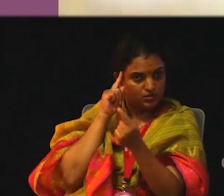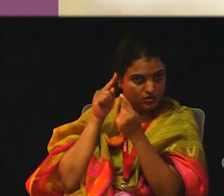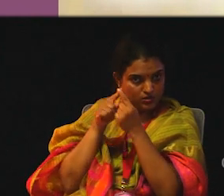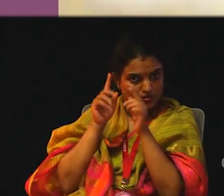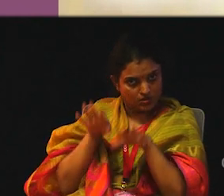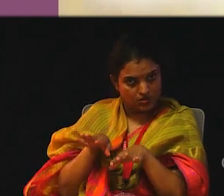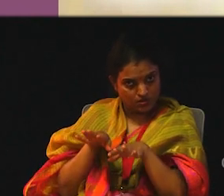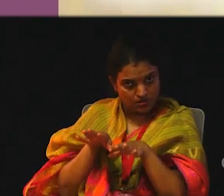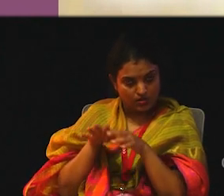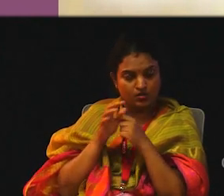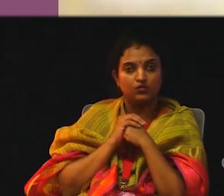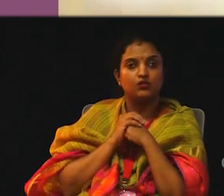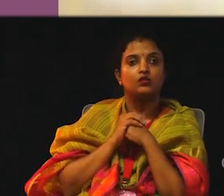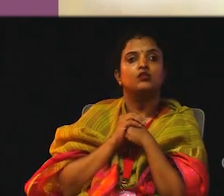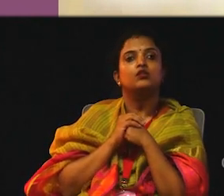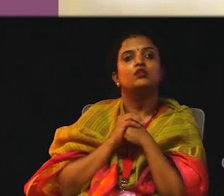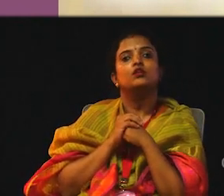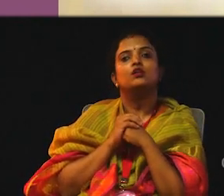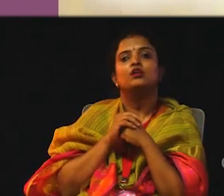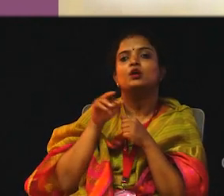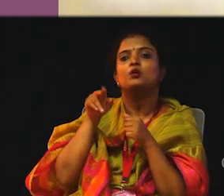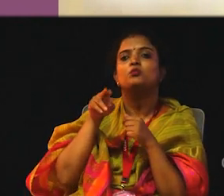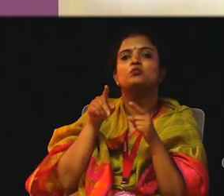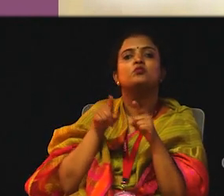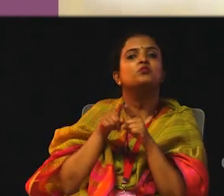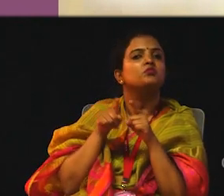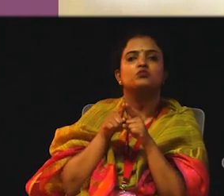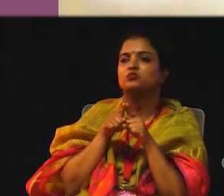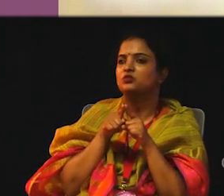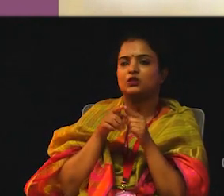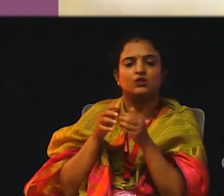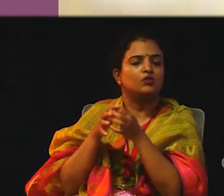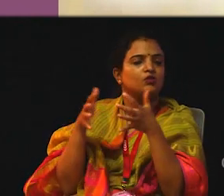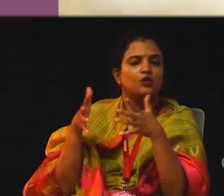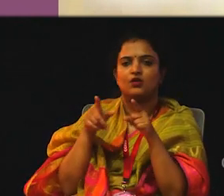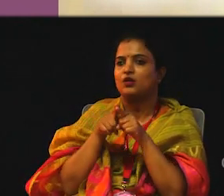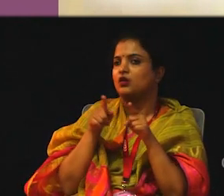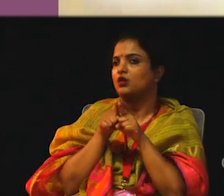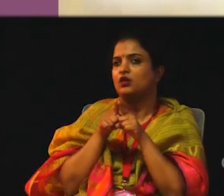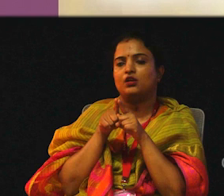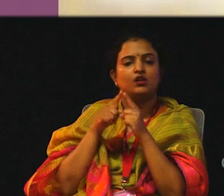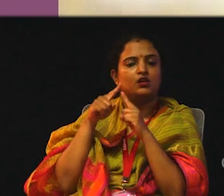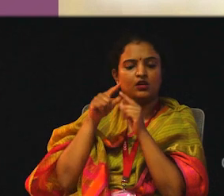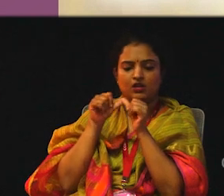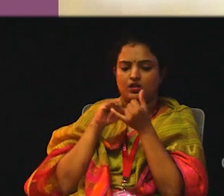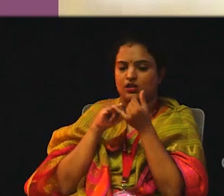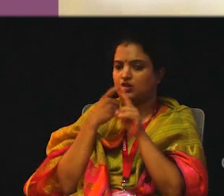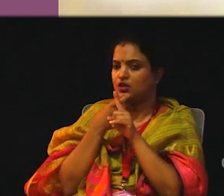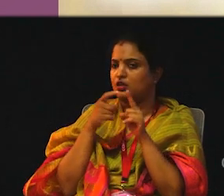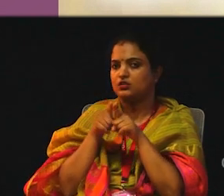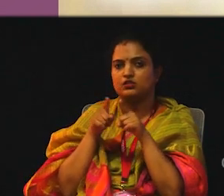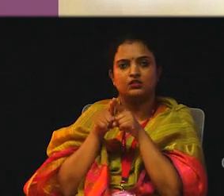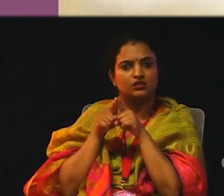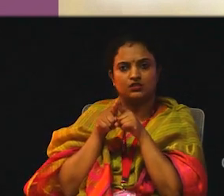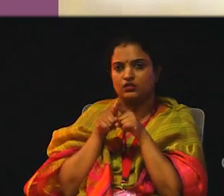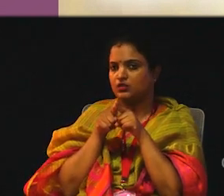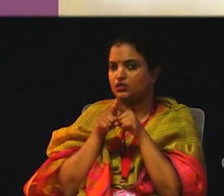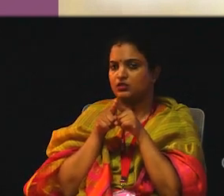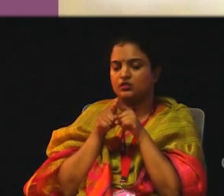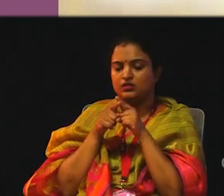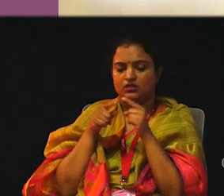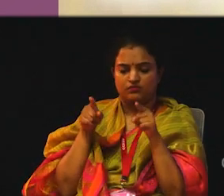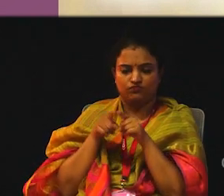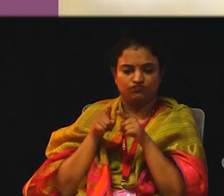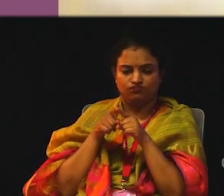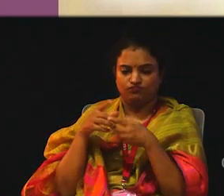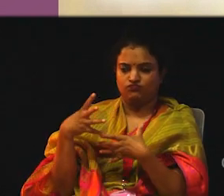intentional. The teacher brings meaning to encourage comprehension to the task, helps the learner transcend the